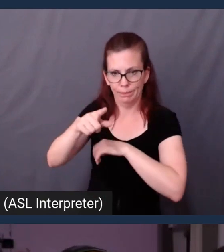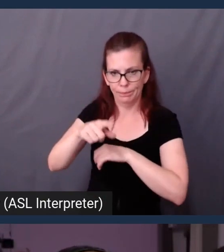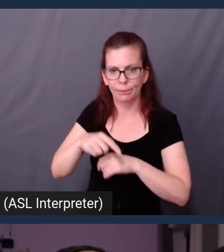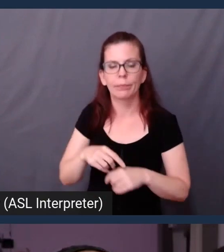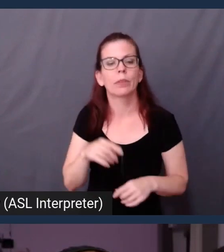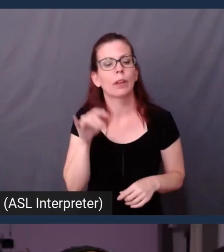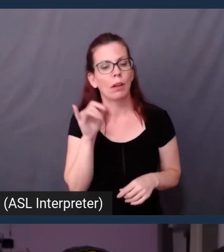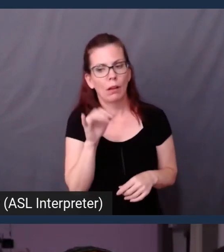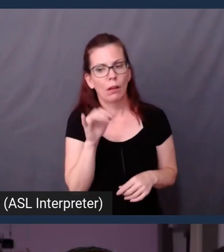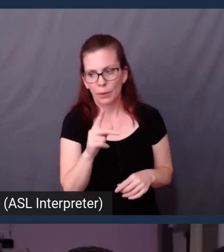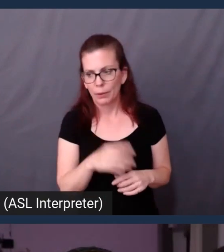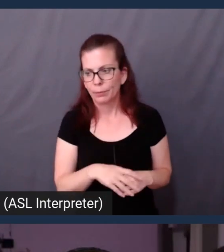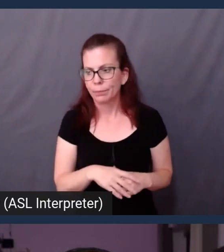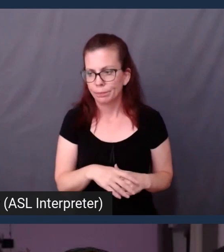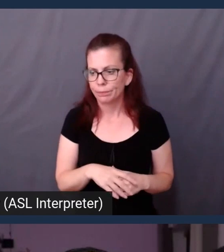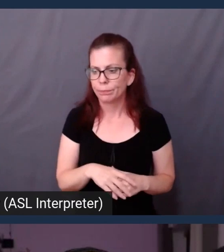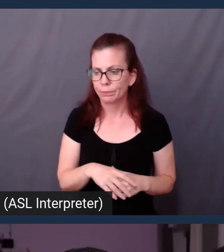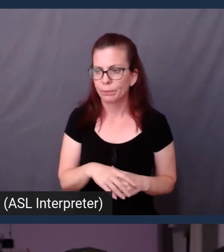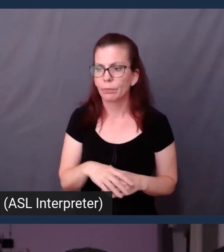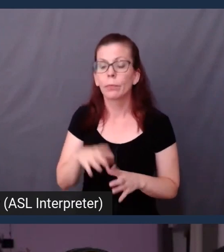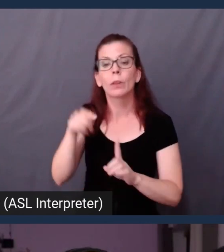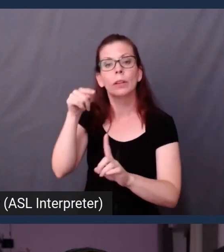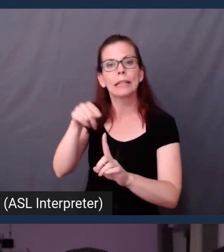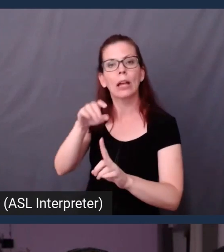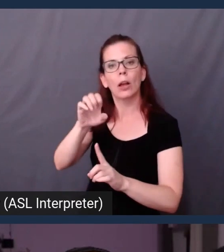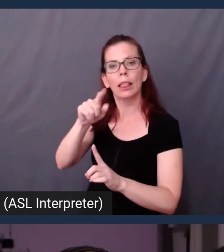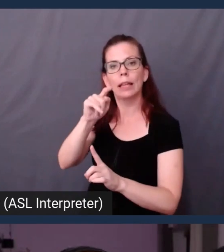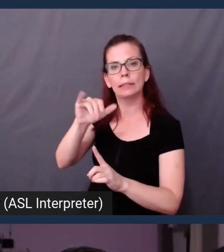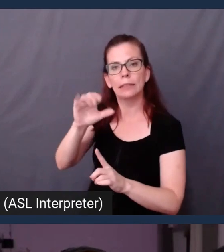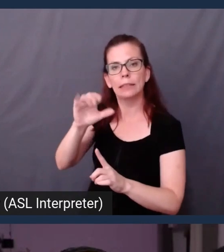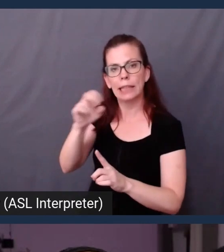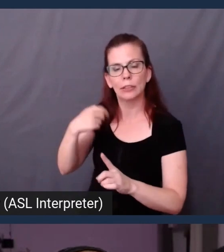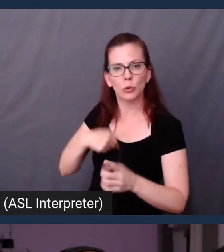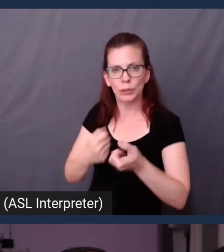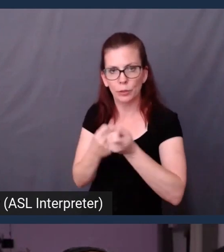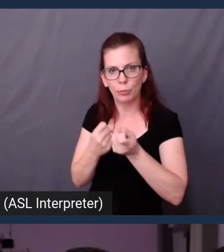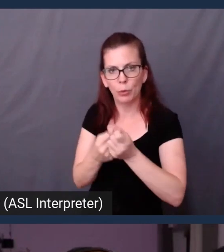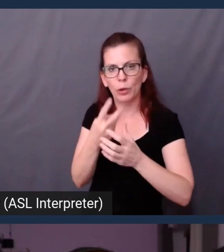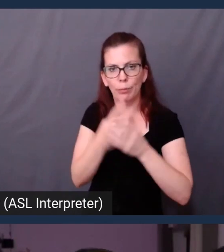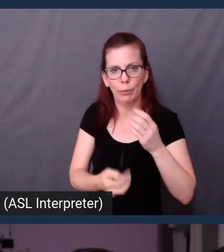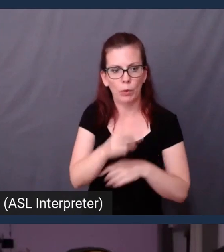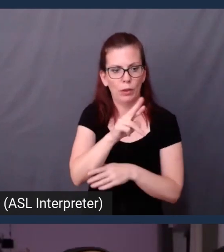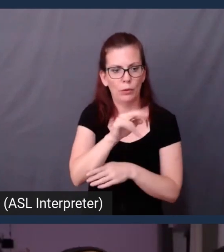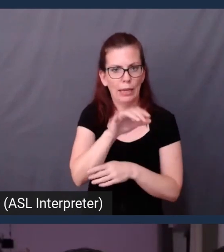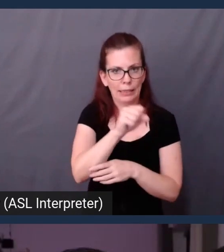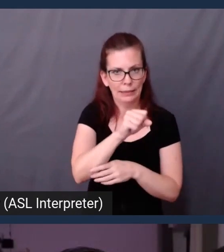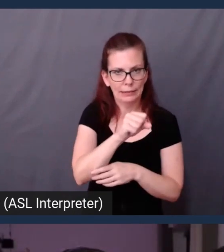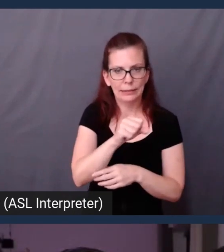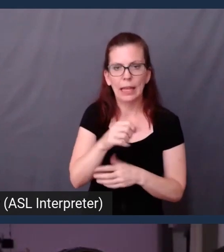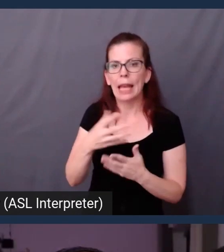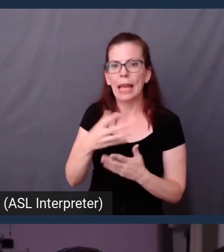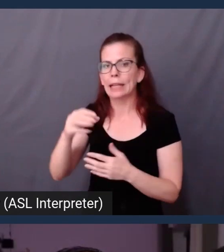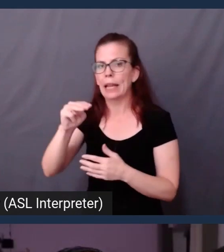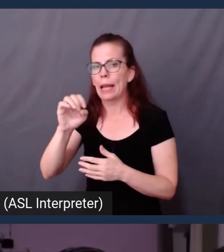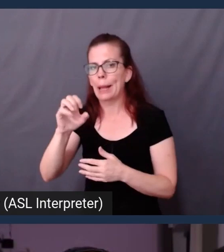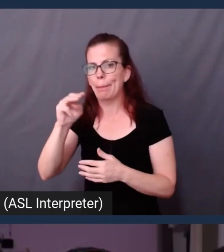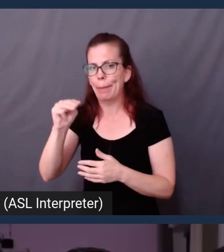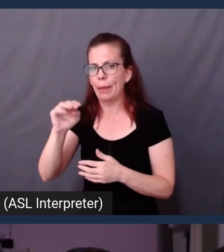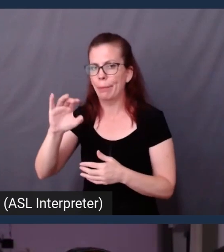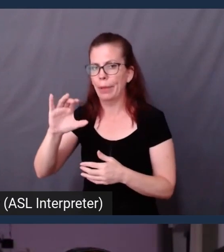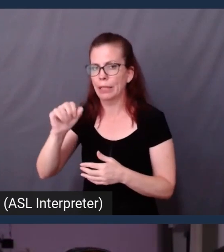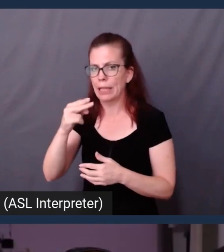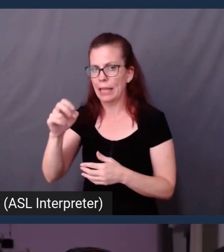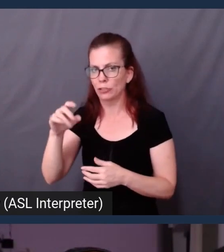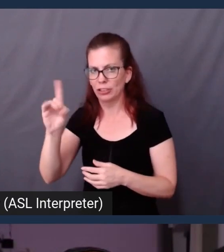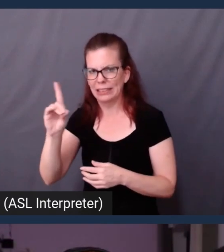Okay, so when it comes to ElastiCache, we support both Redis and Memcached. Is that how we